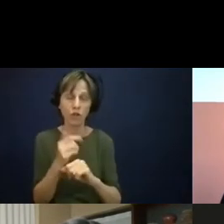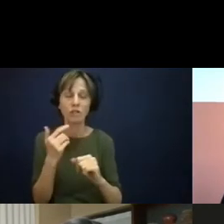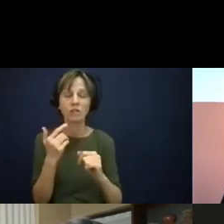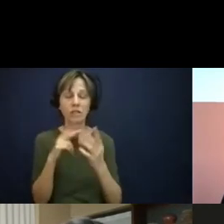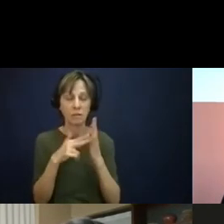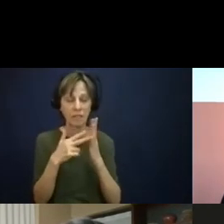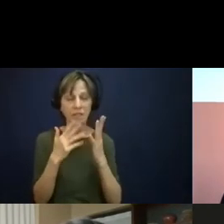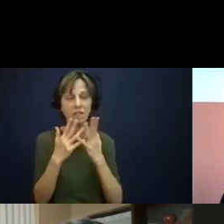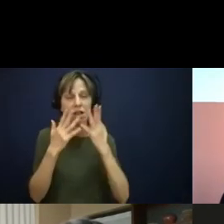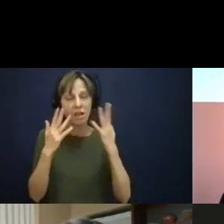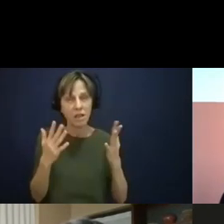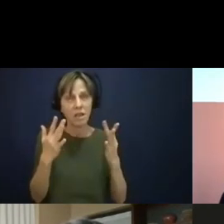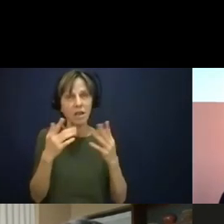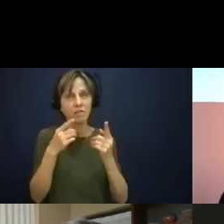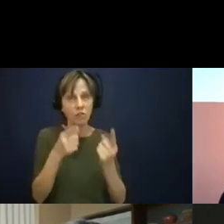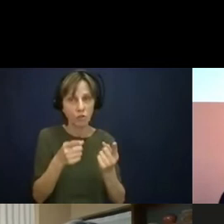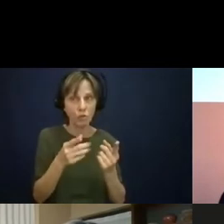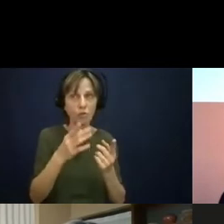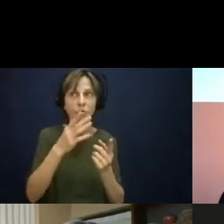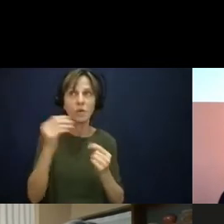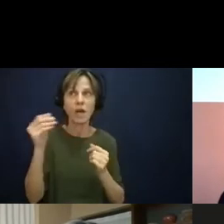to you. It means a lot to people who